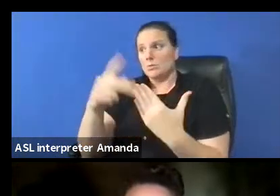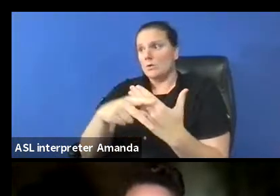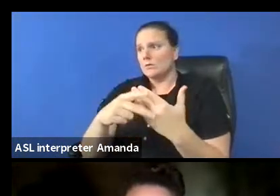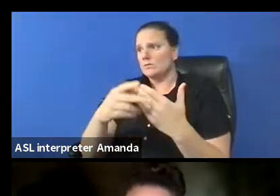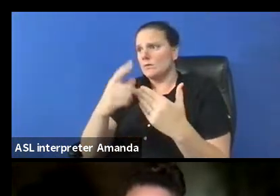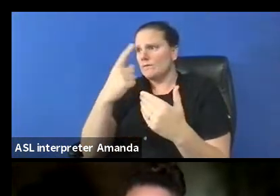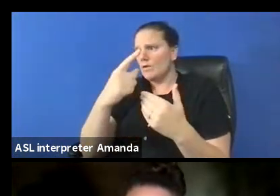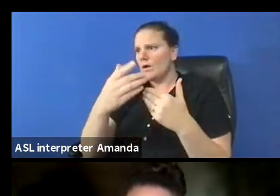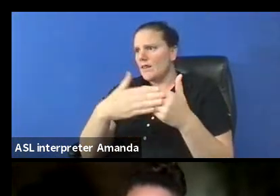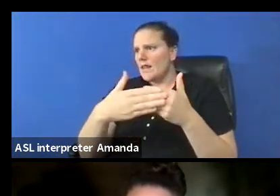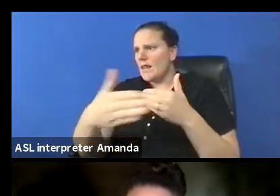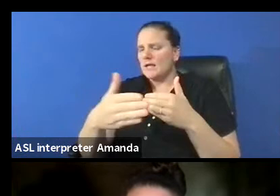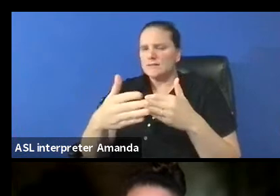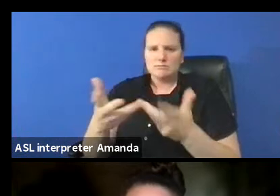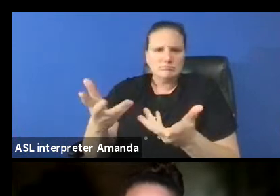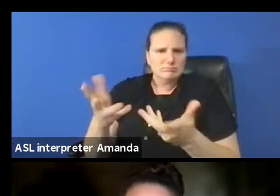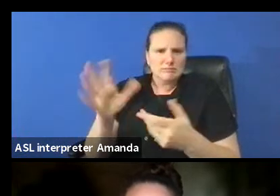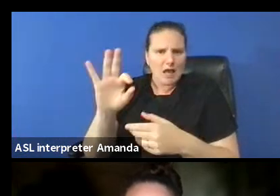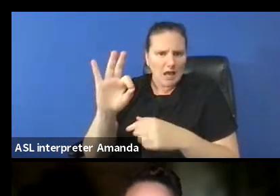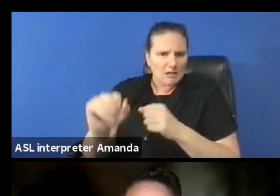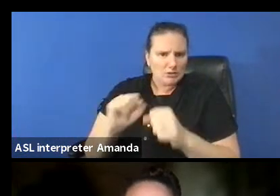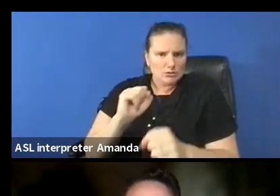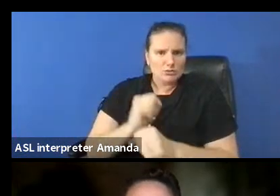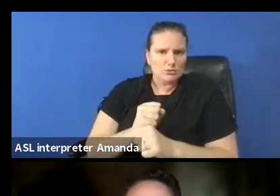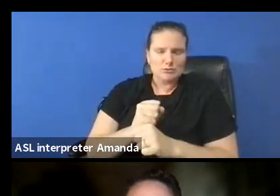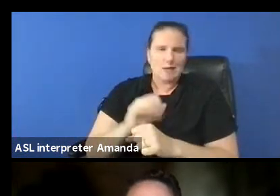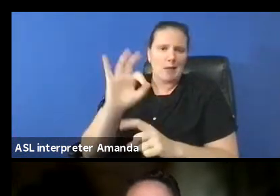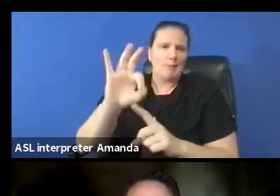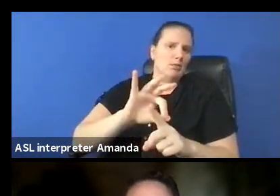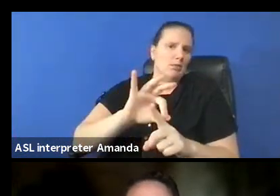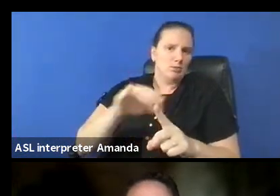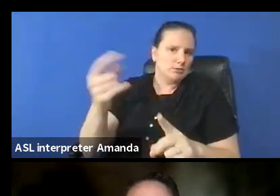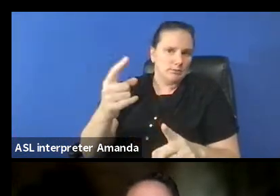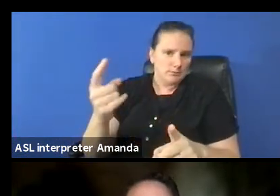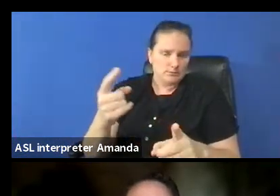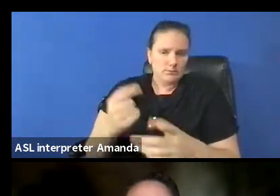last, gosh, what's it been, like 9 years or 9 months or so. So,